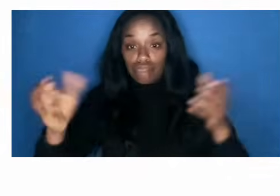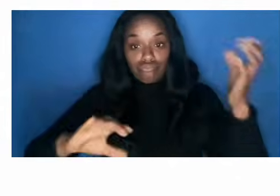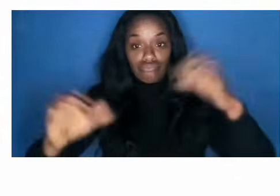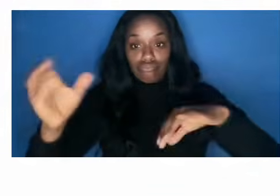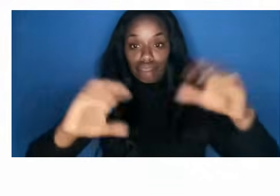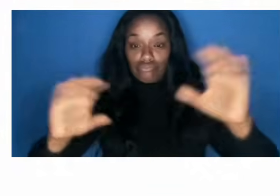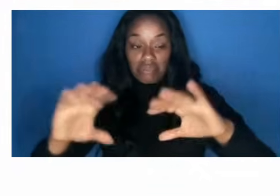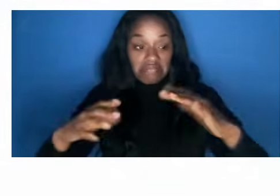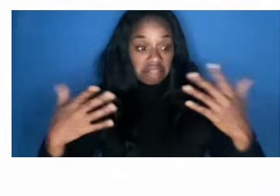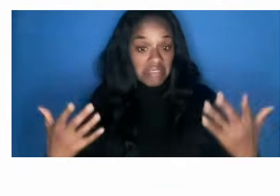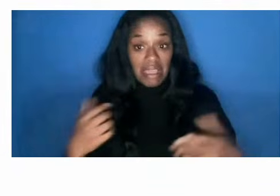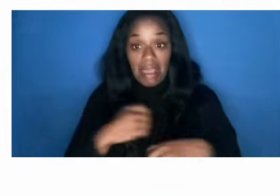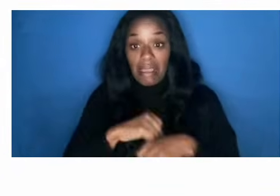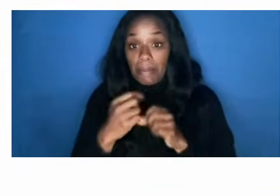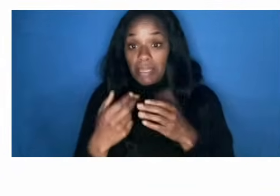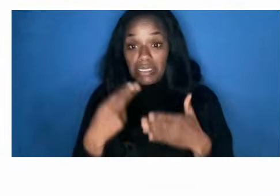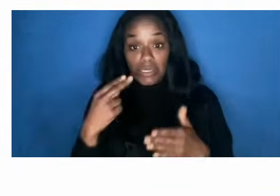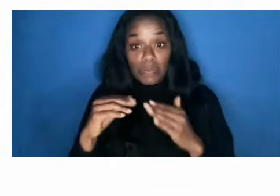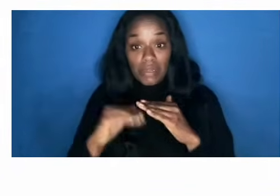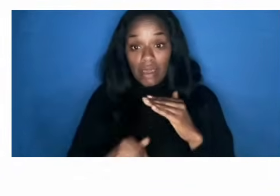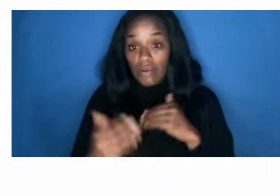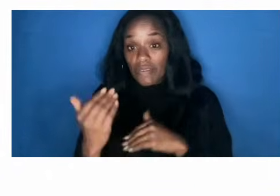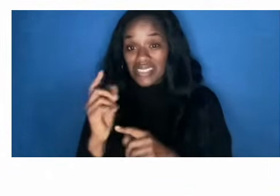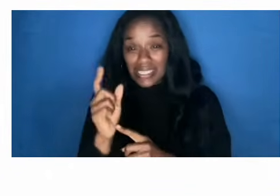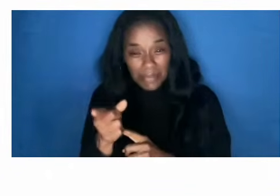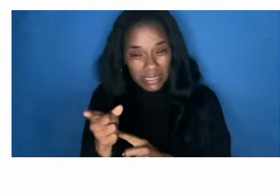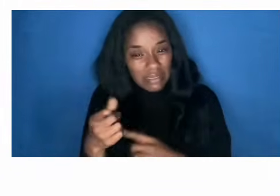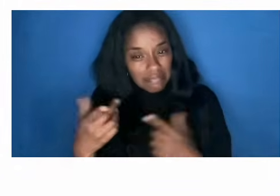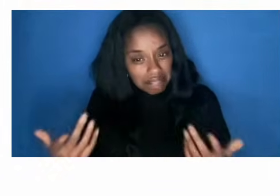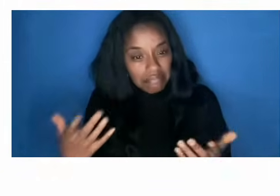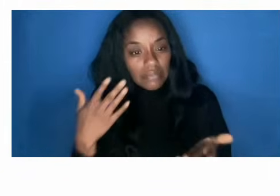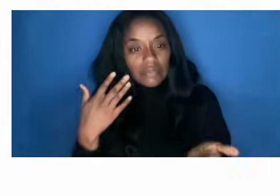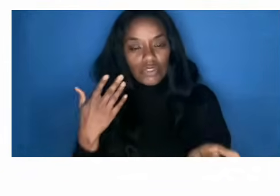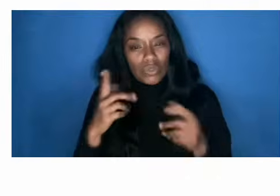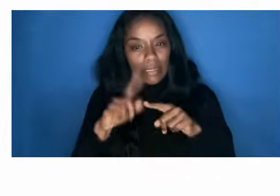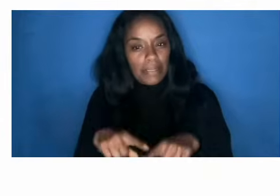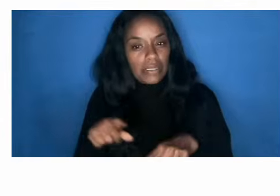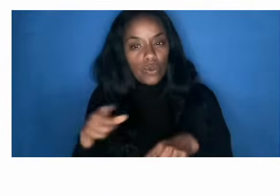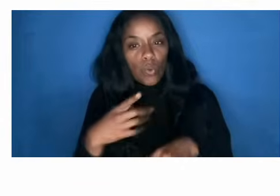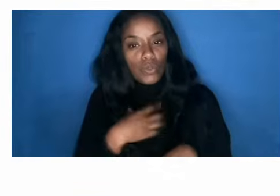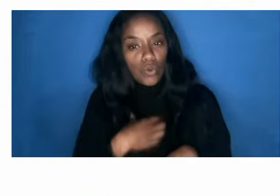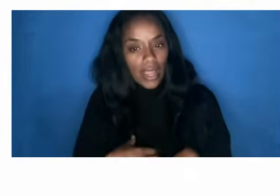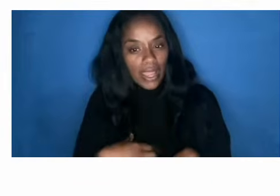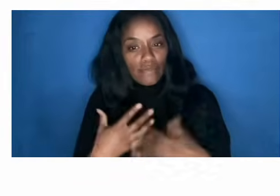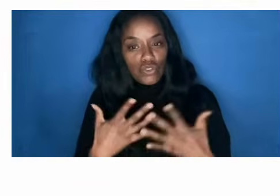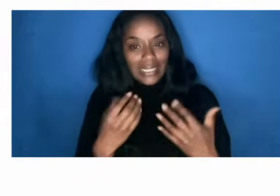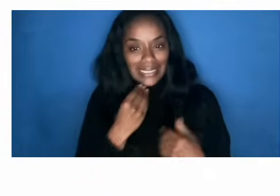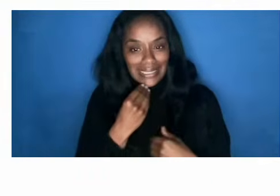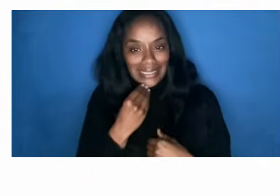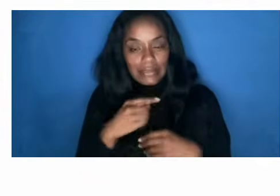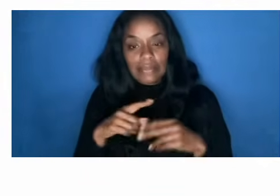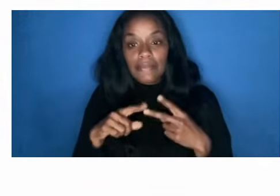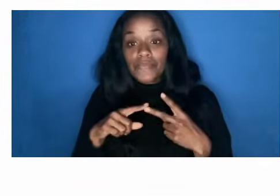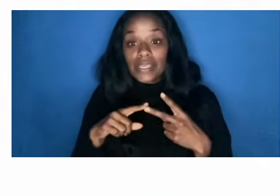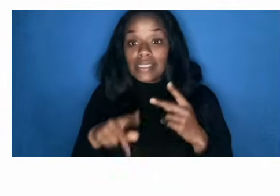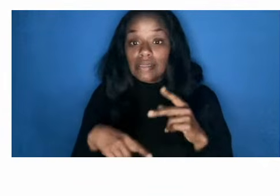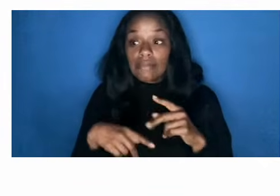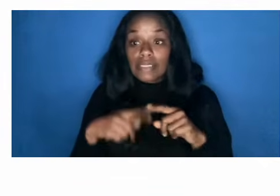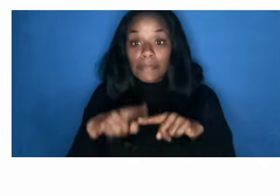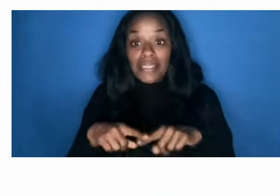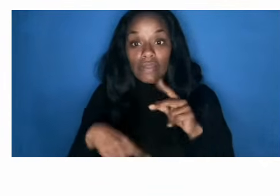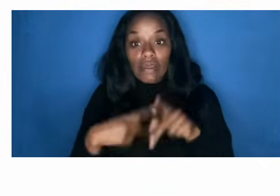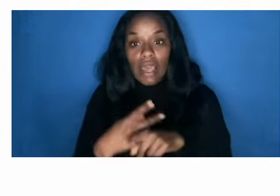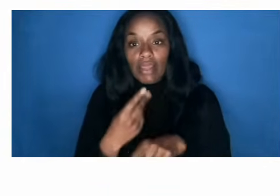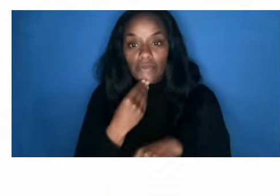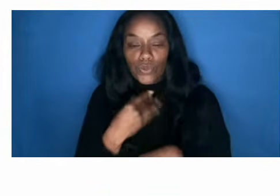I can put together a soup in under 15 minutes. You know what I mean? So it depends on what you crave. It depends on the type of food you like to eat.